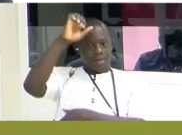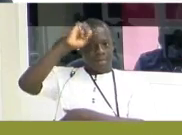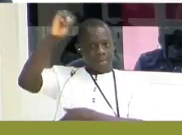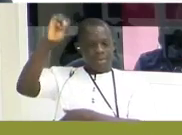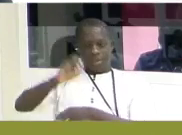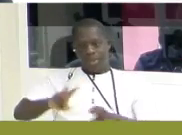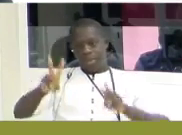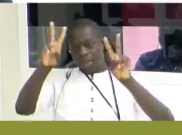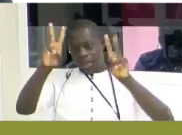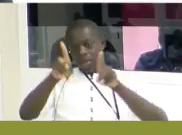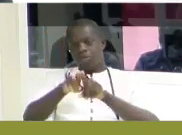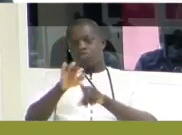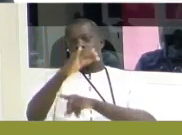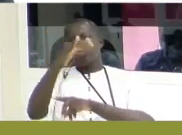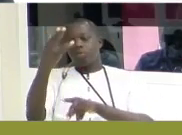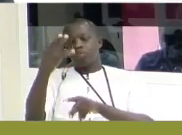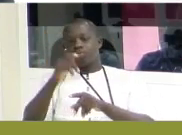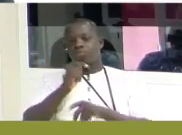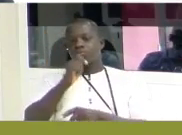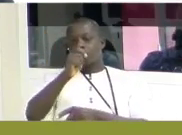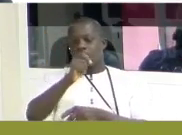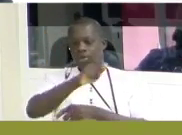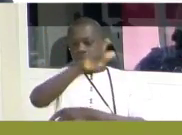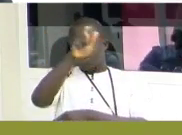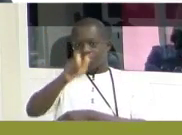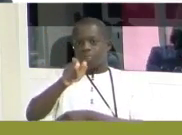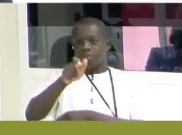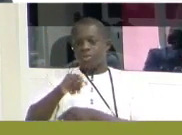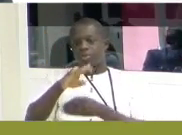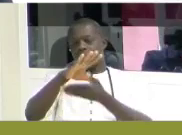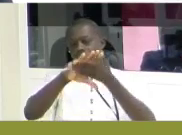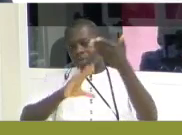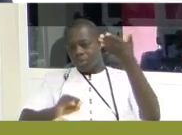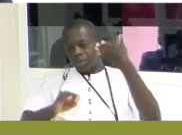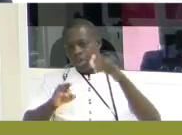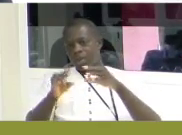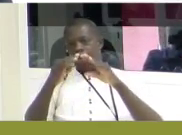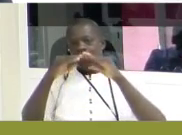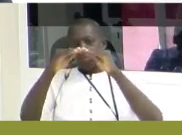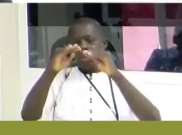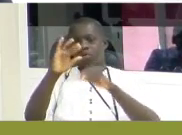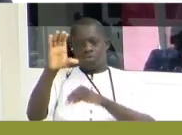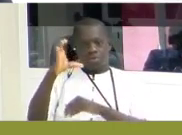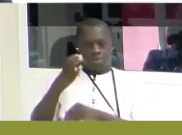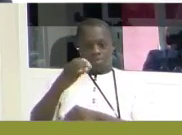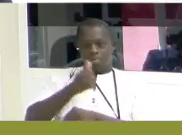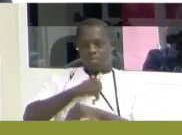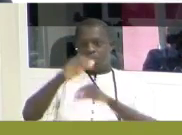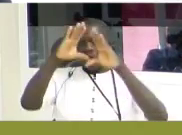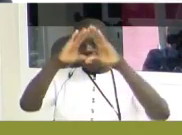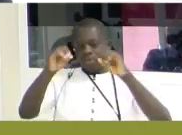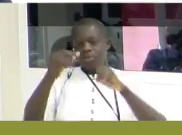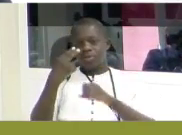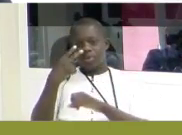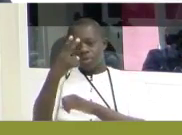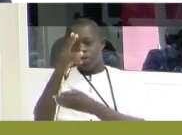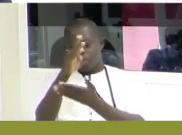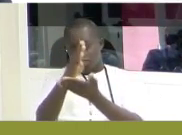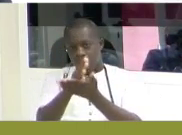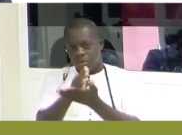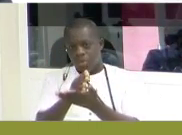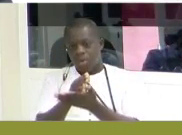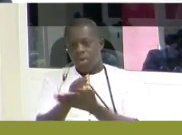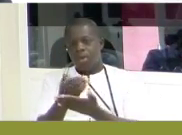the print media, came to my office, one to seek confirmation and then asked